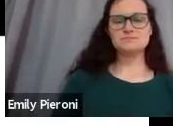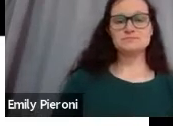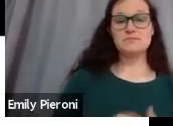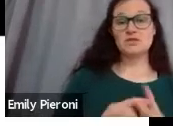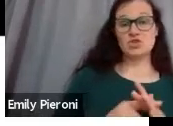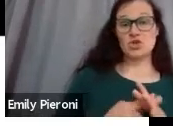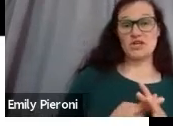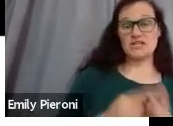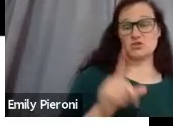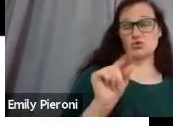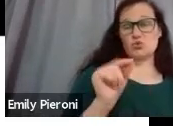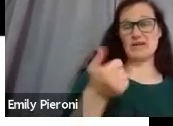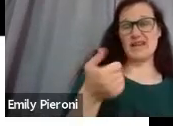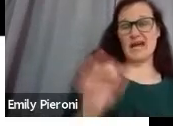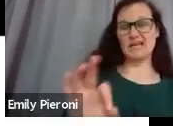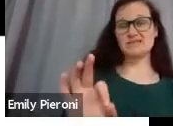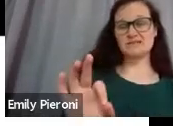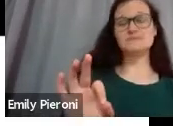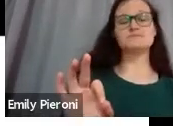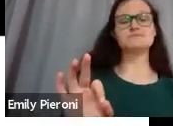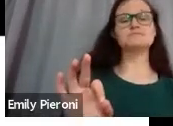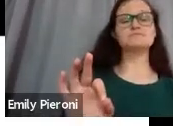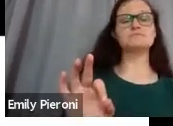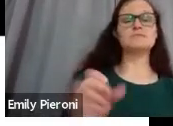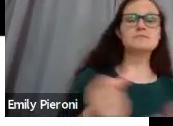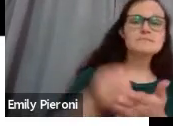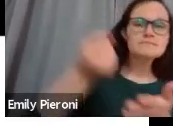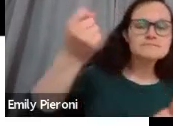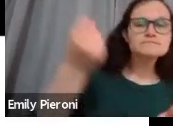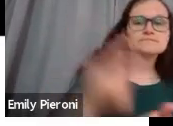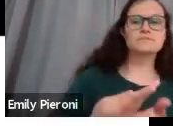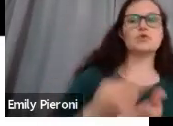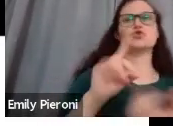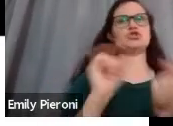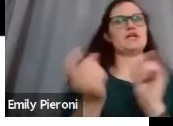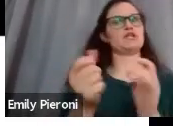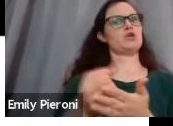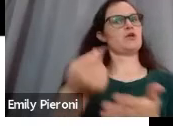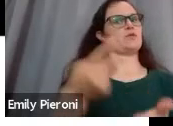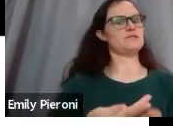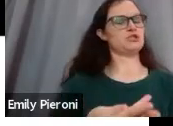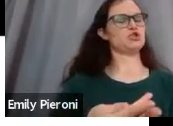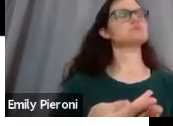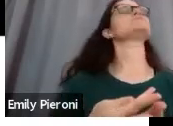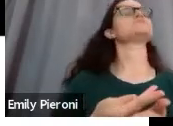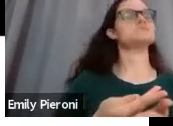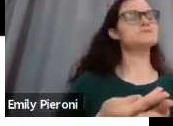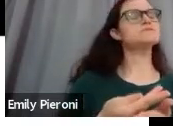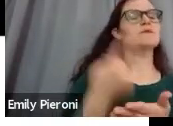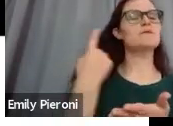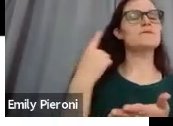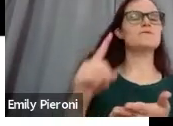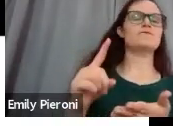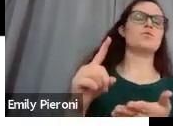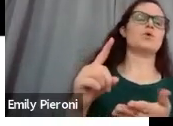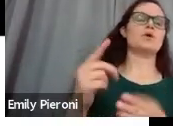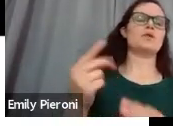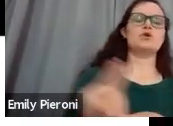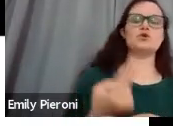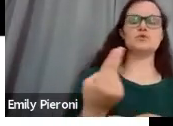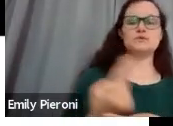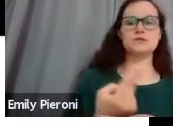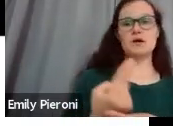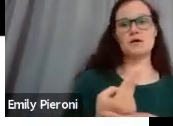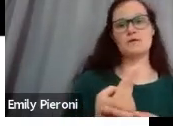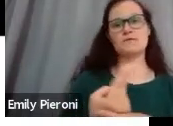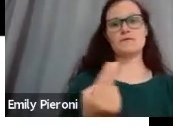2019. That reauthorized or changed the authorization for the reuse of produced water. And so for